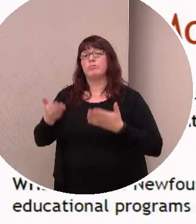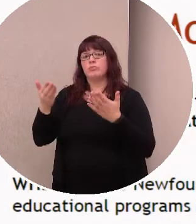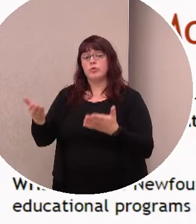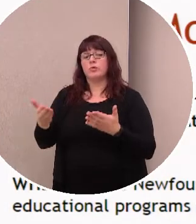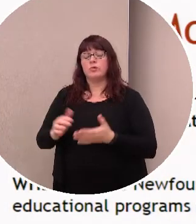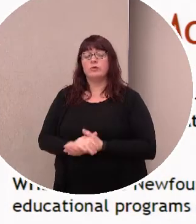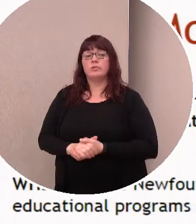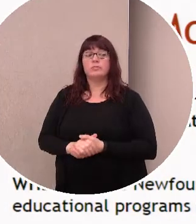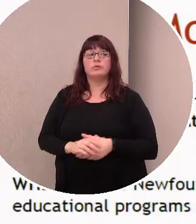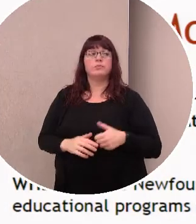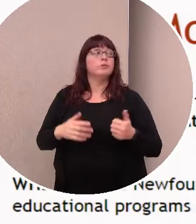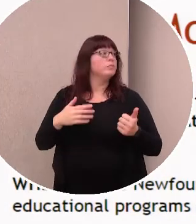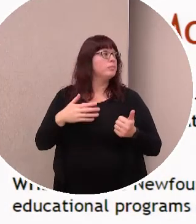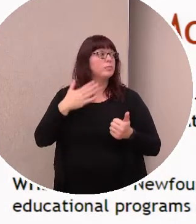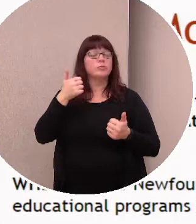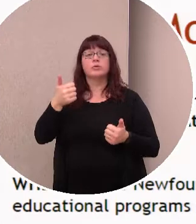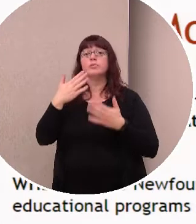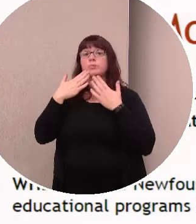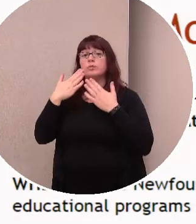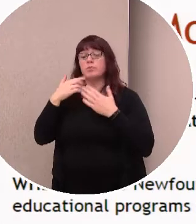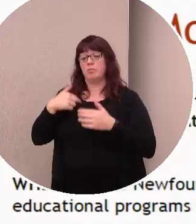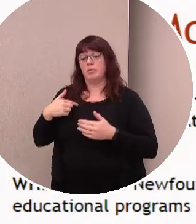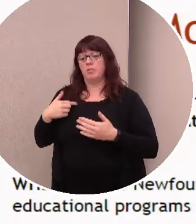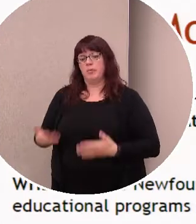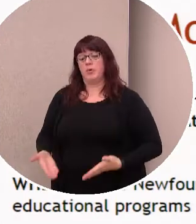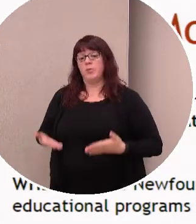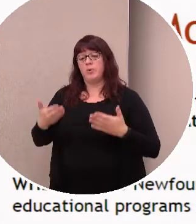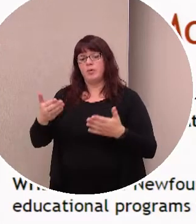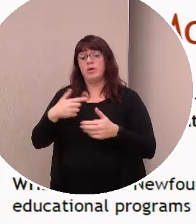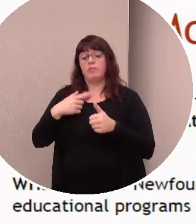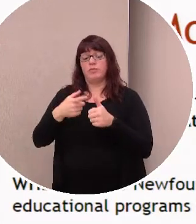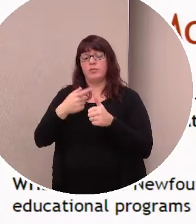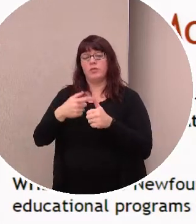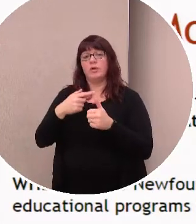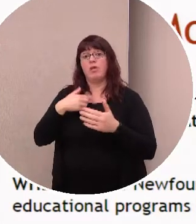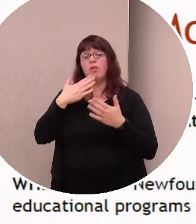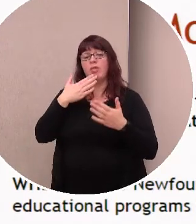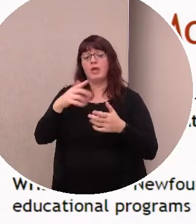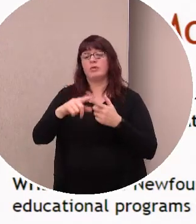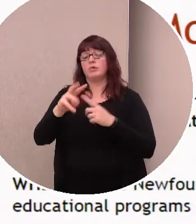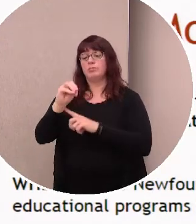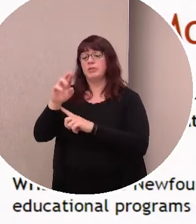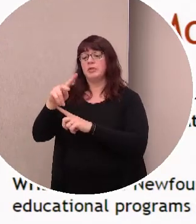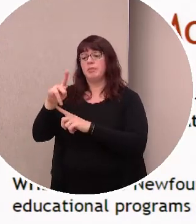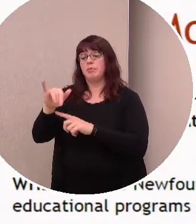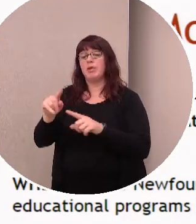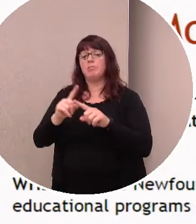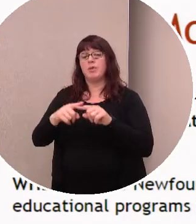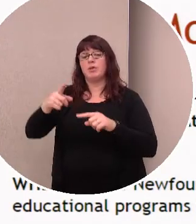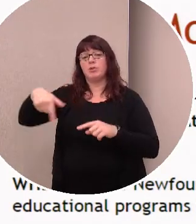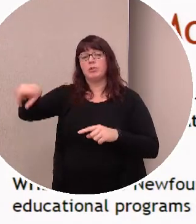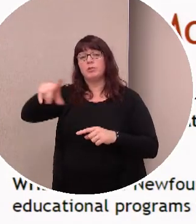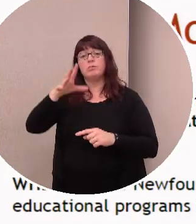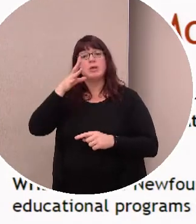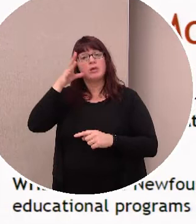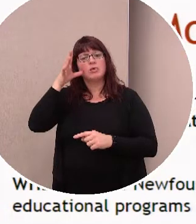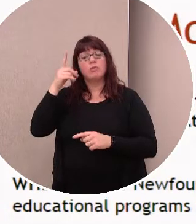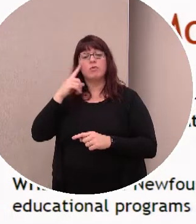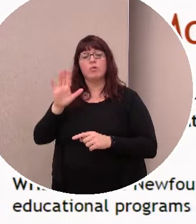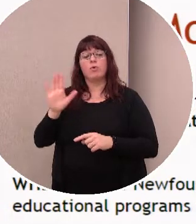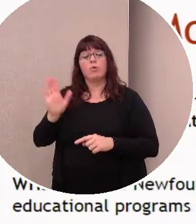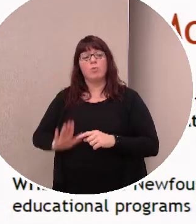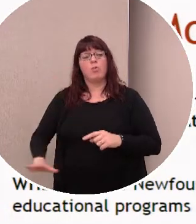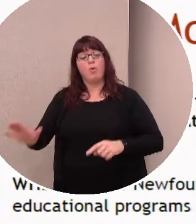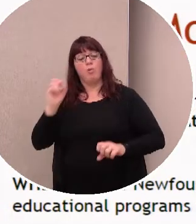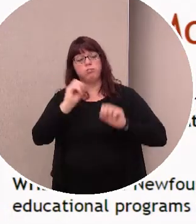Thank you, Mr. Chair. Before I move the motion, I just want to thank Mr. Pippi and the parent community for their input in